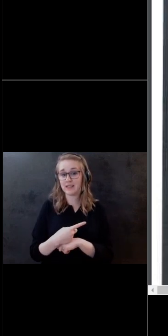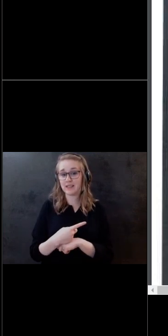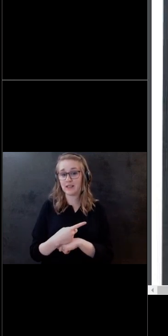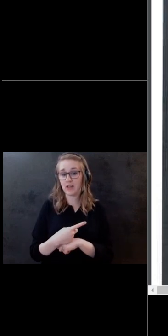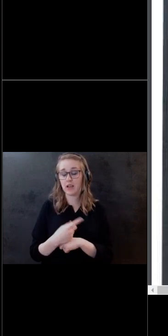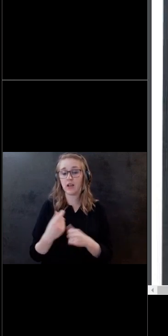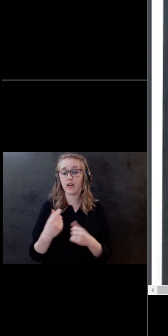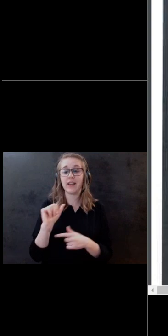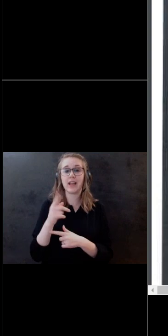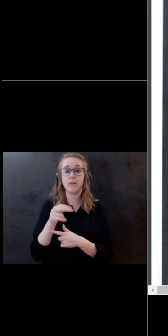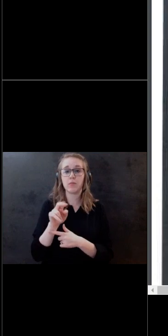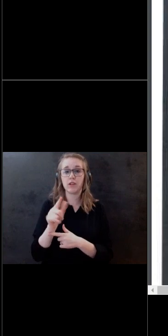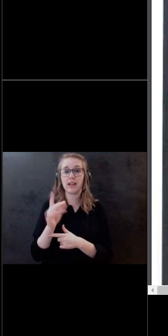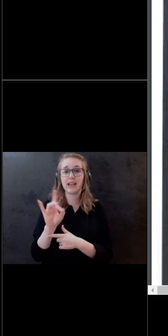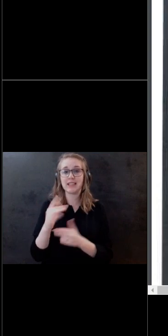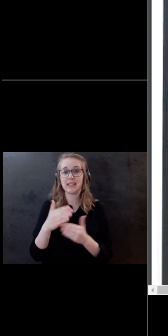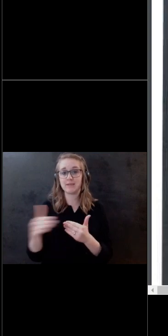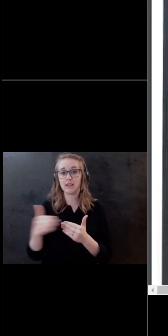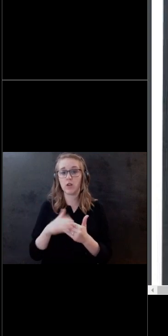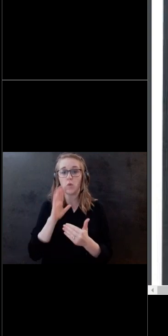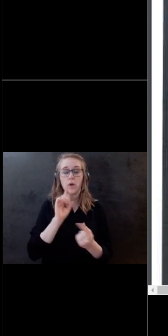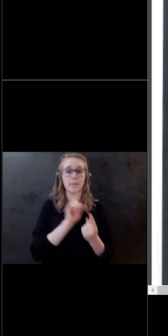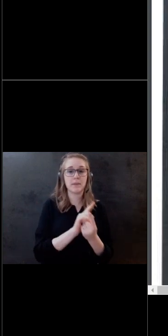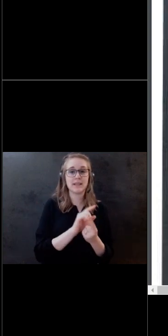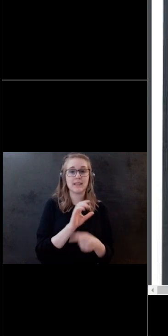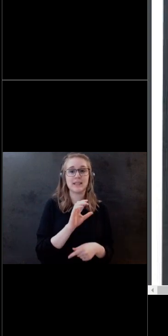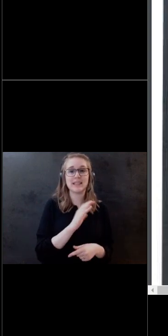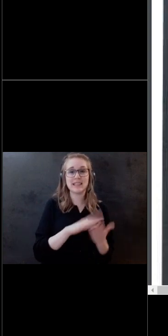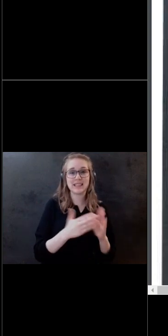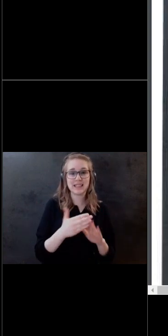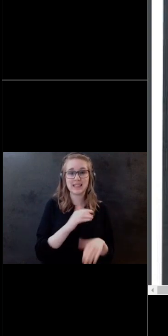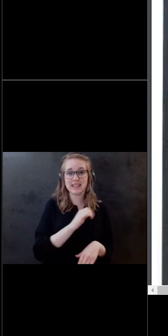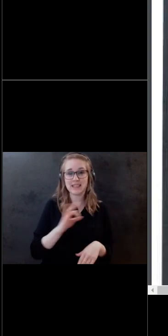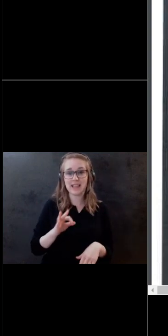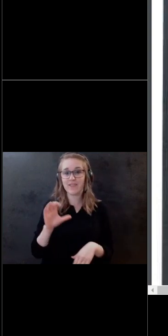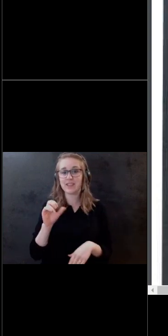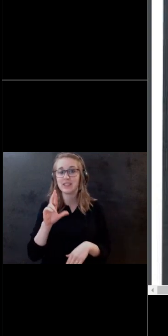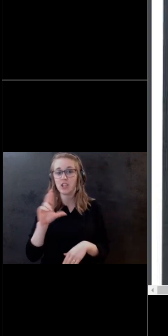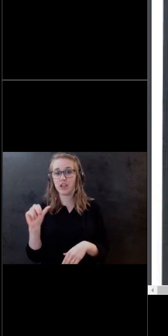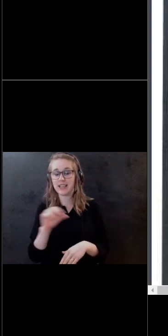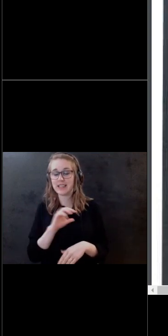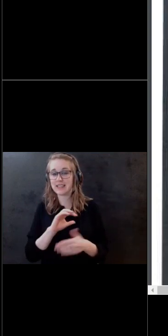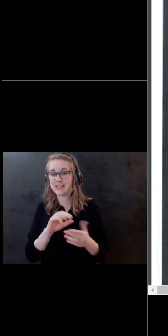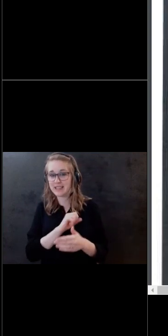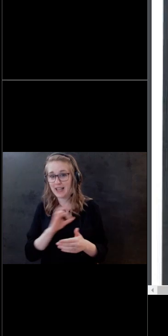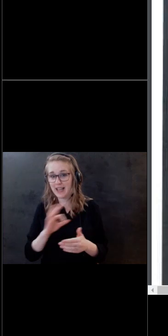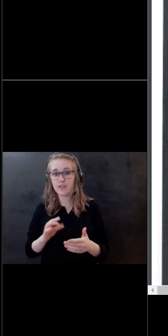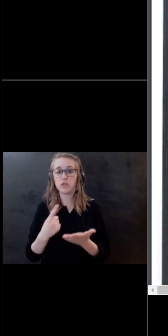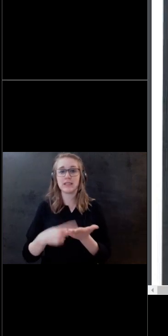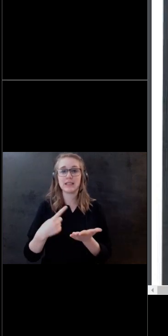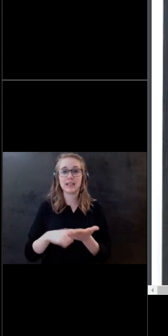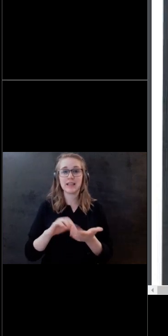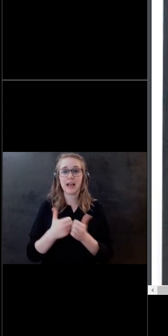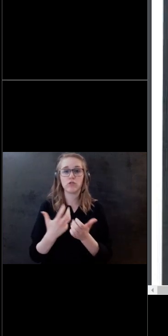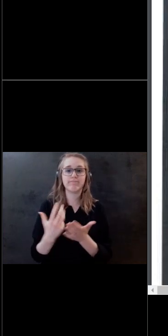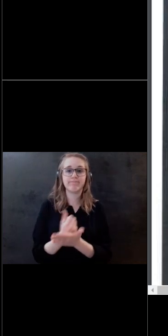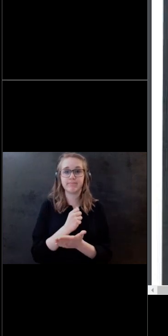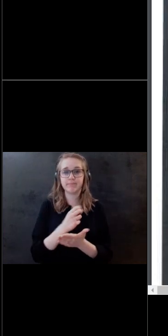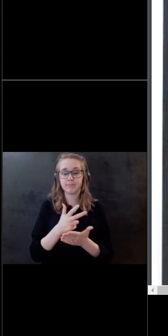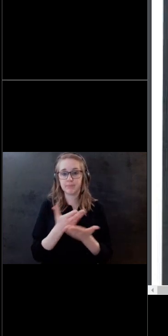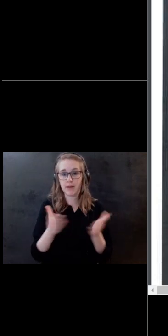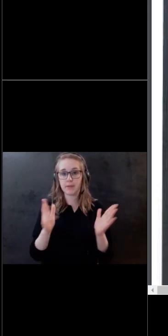April 18th, they will meet with both the CID staff and the CRA staff to discuss ways to maximize public parking. They